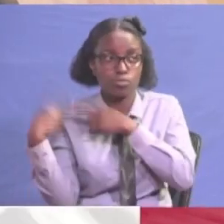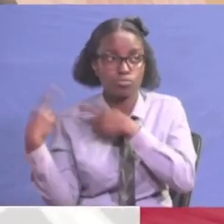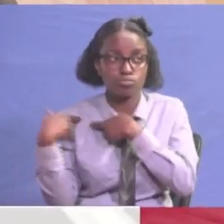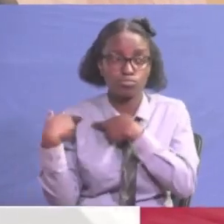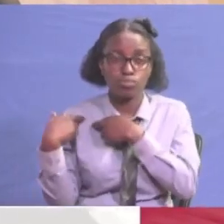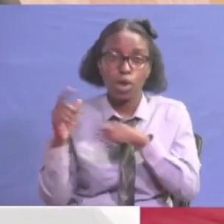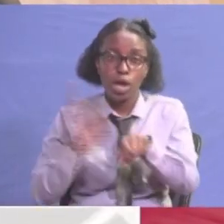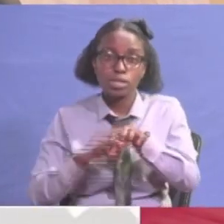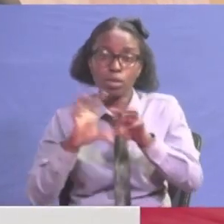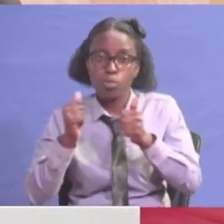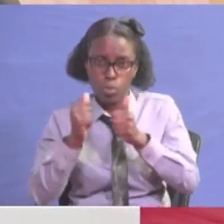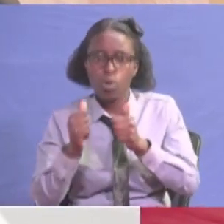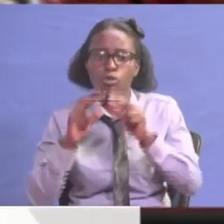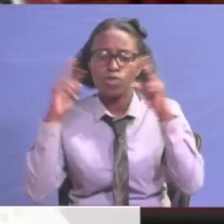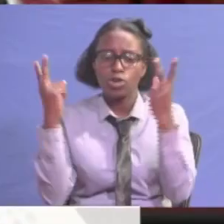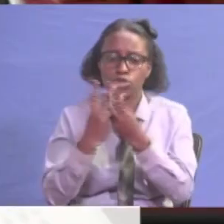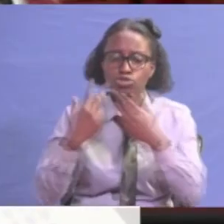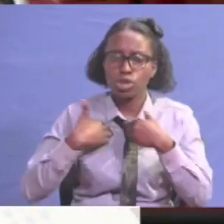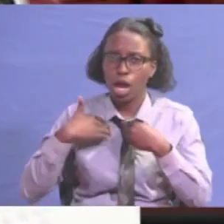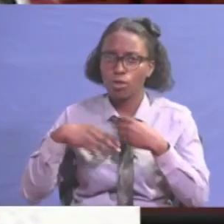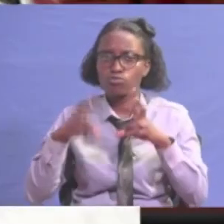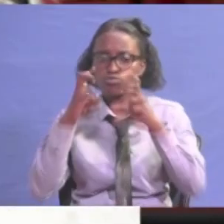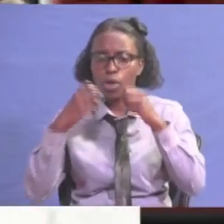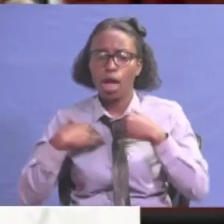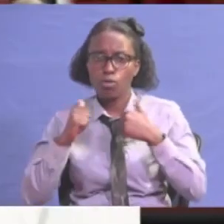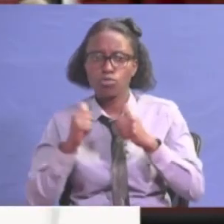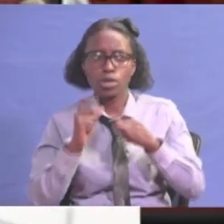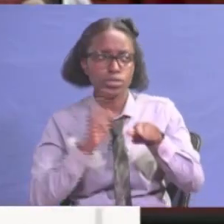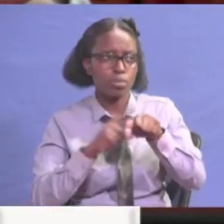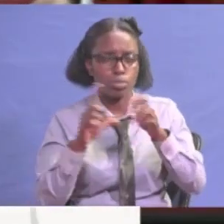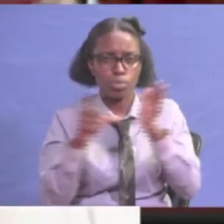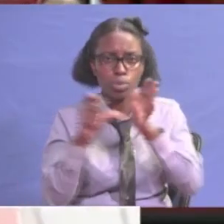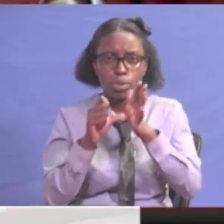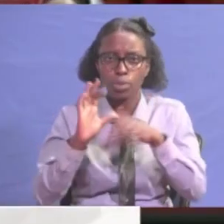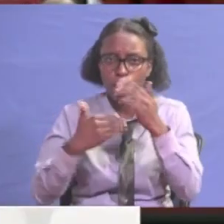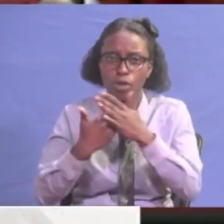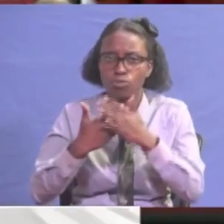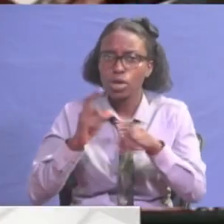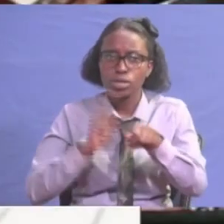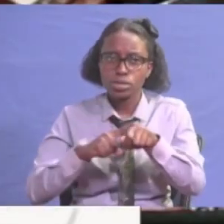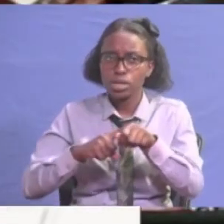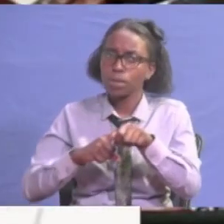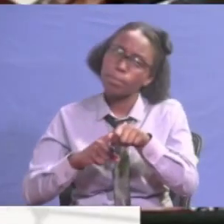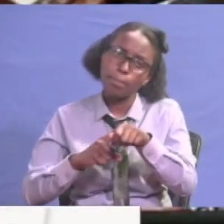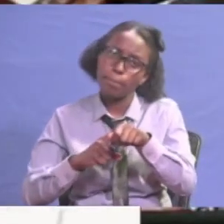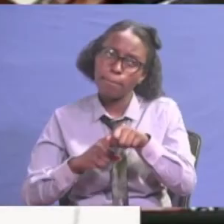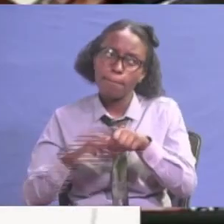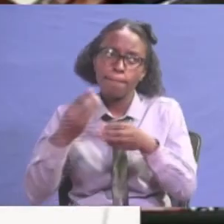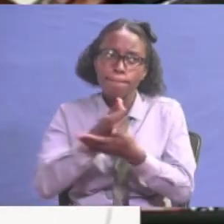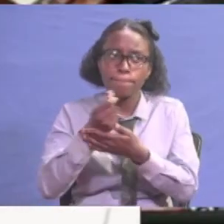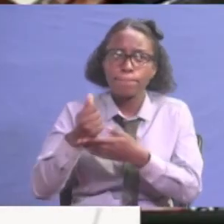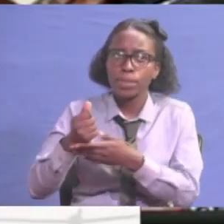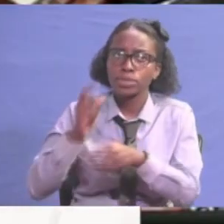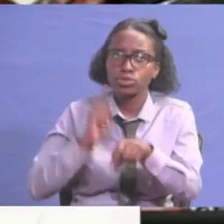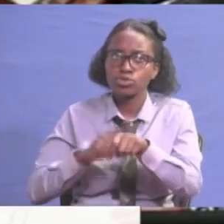addition to constitution violations, the motion accuses Gachagua of engaging in corruption, money laundering and abuse of office,